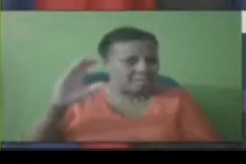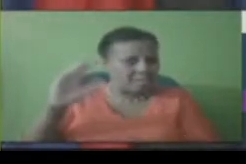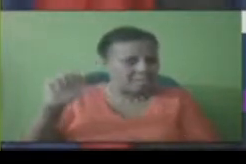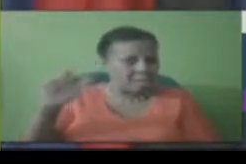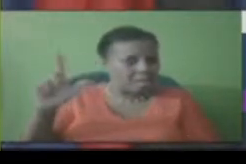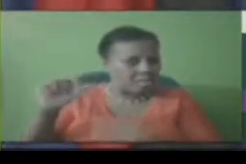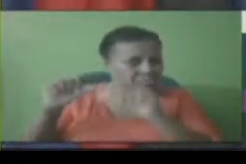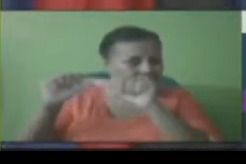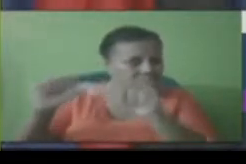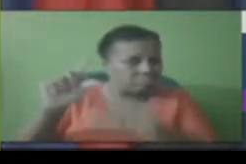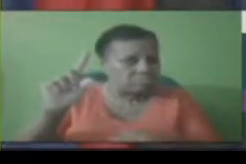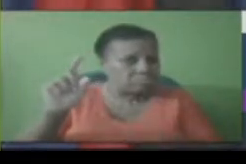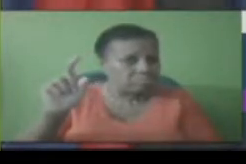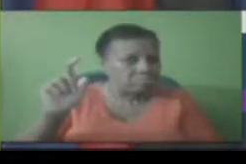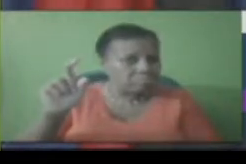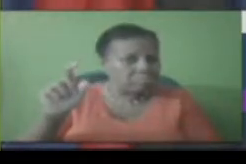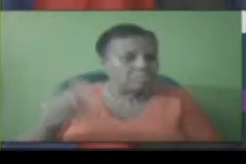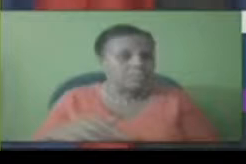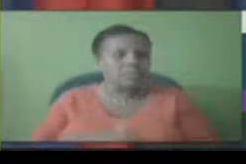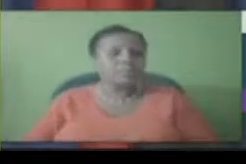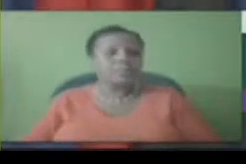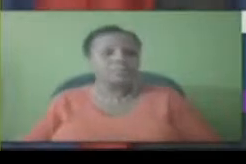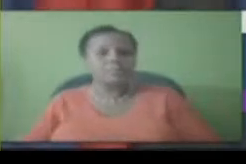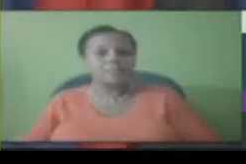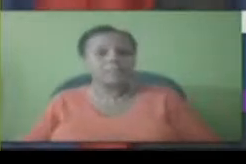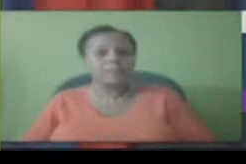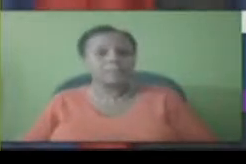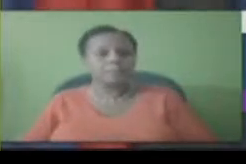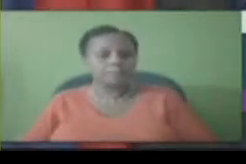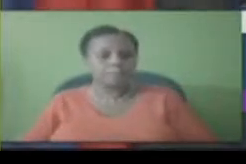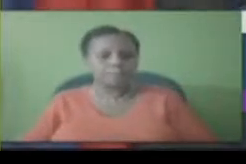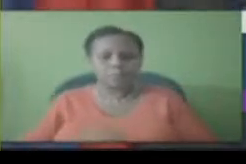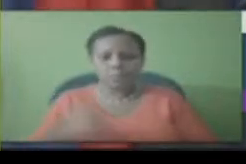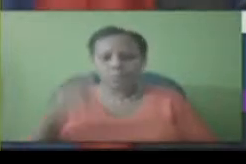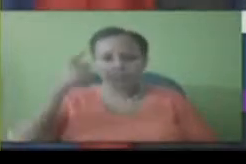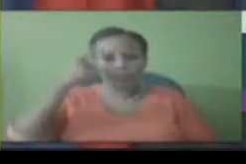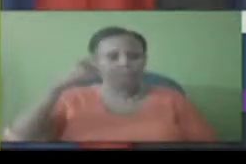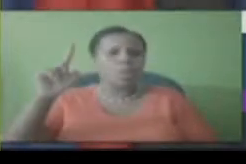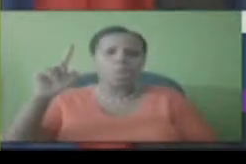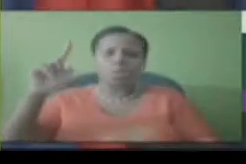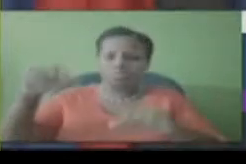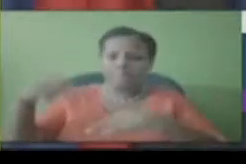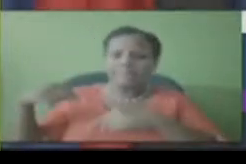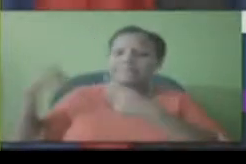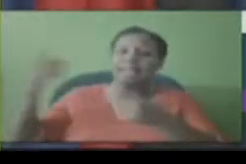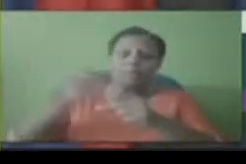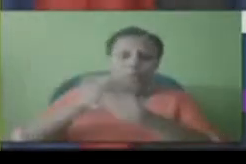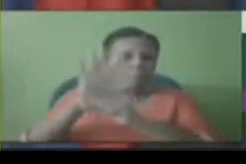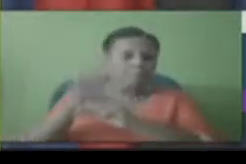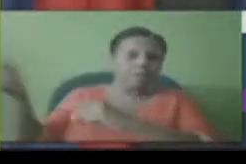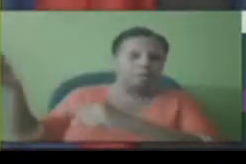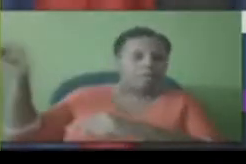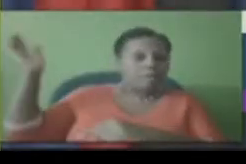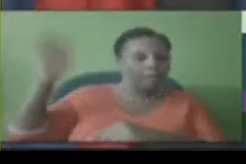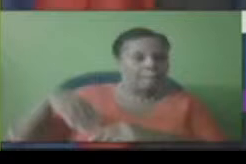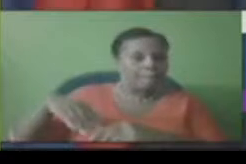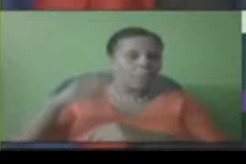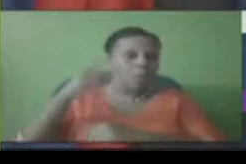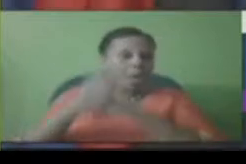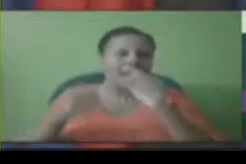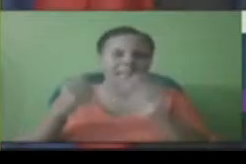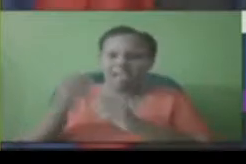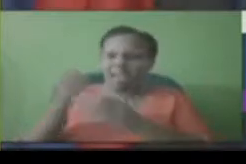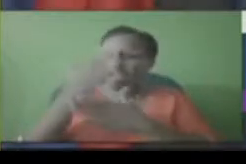had we not done that, as we now seek to reopen the economy of the country, we would have been doing